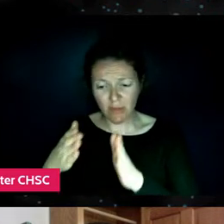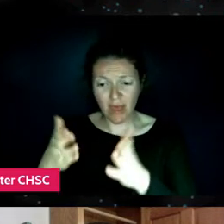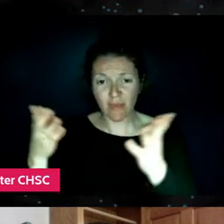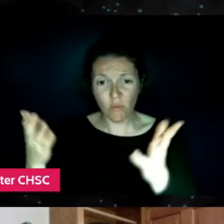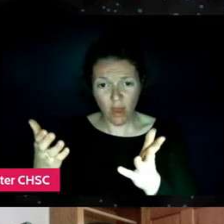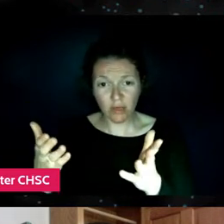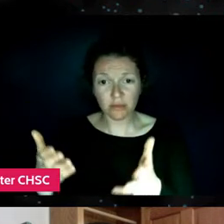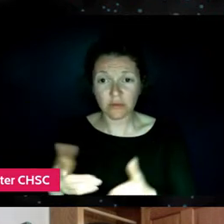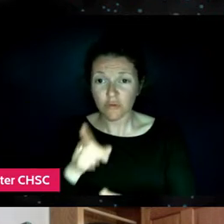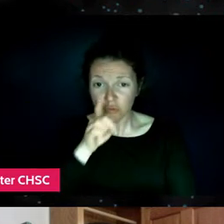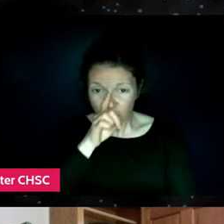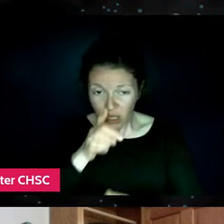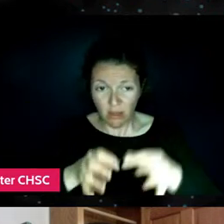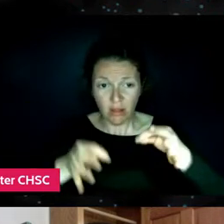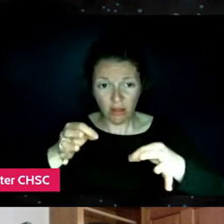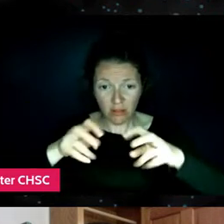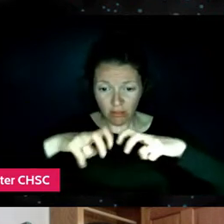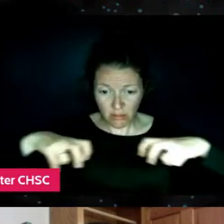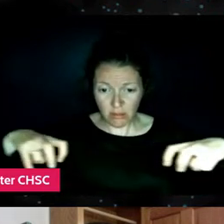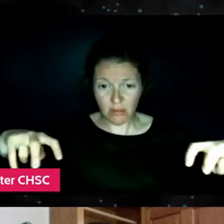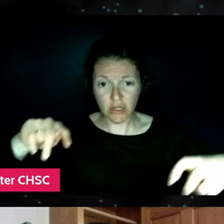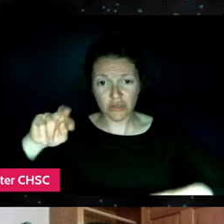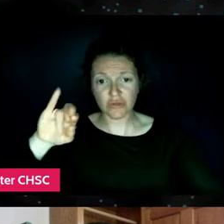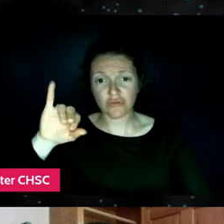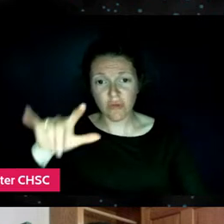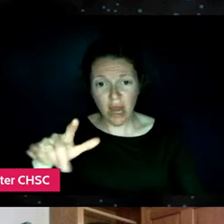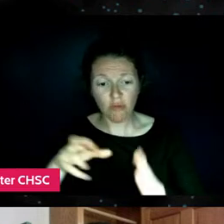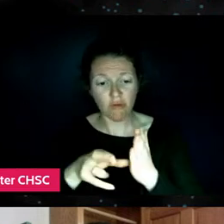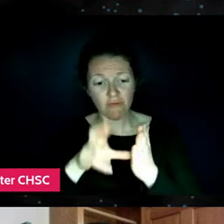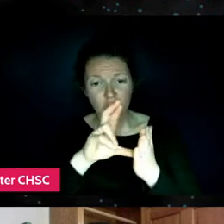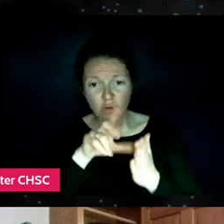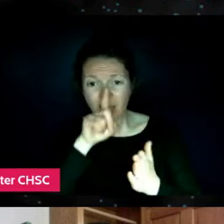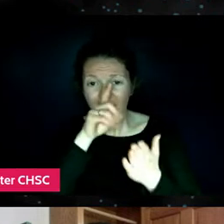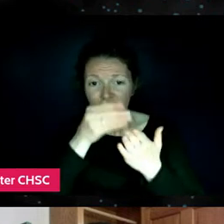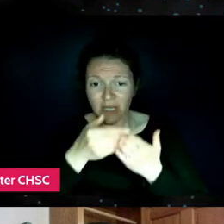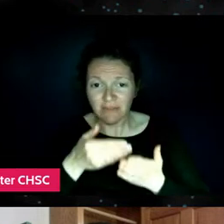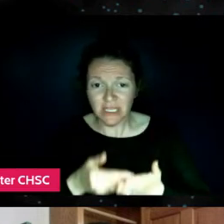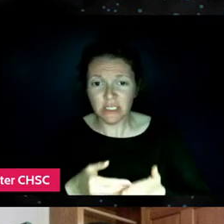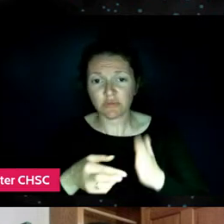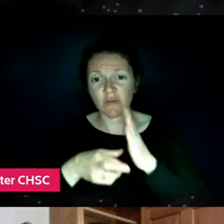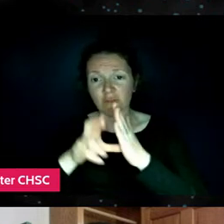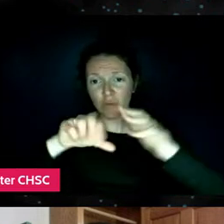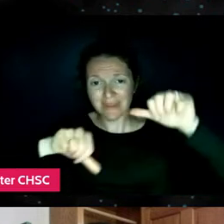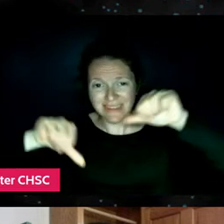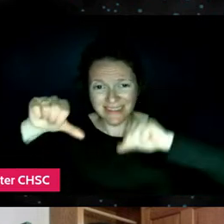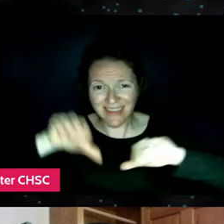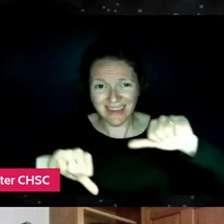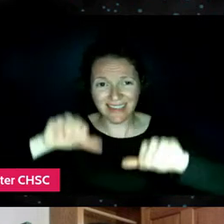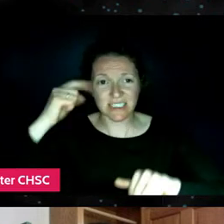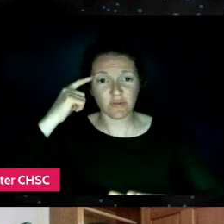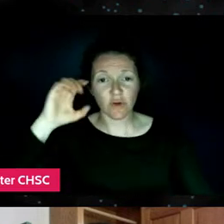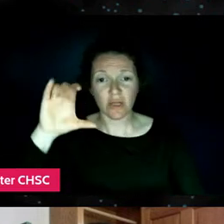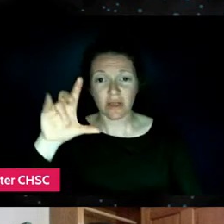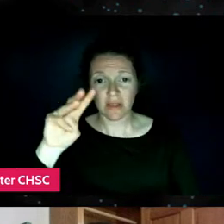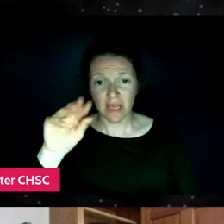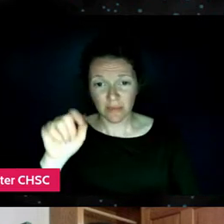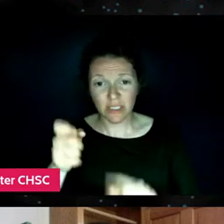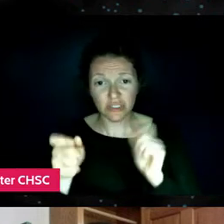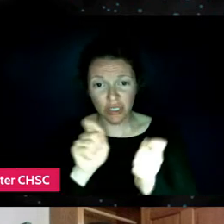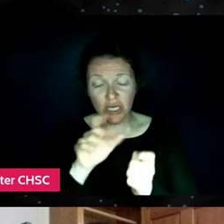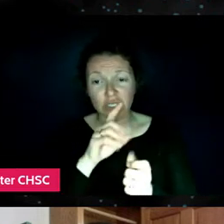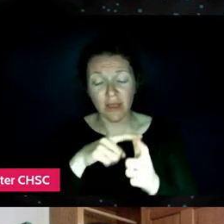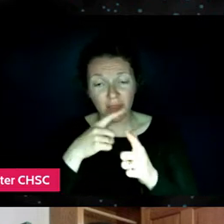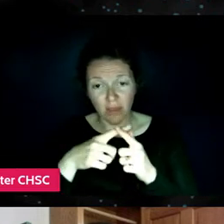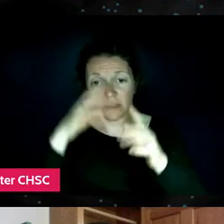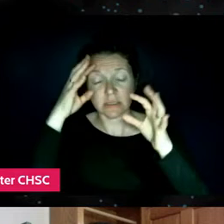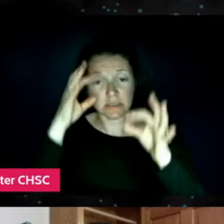hold a trial, to review the evidence, to review the science of climate change, and to determine whether